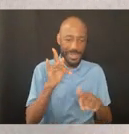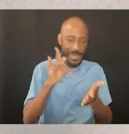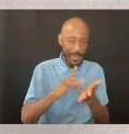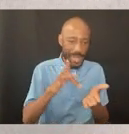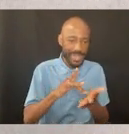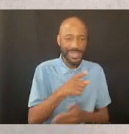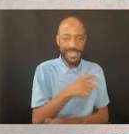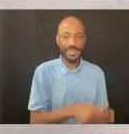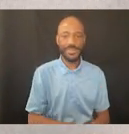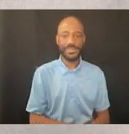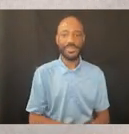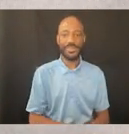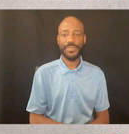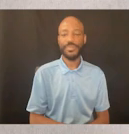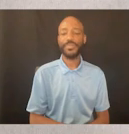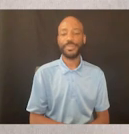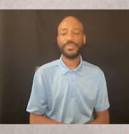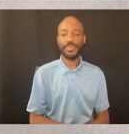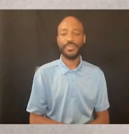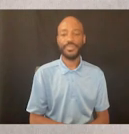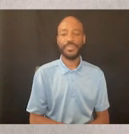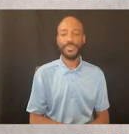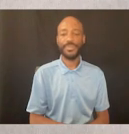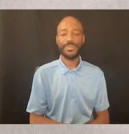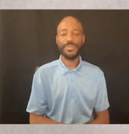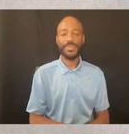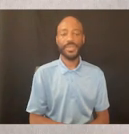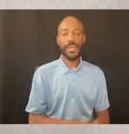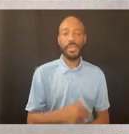Okay. Yeah, I am a